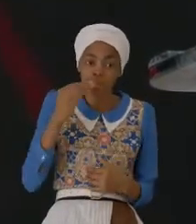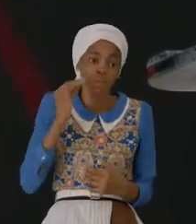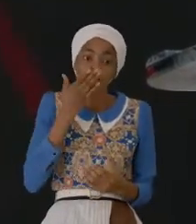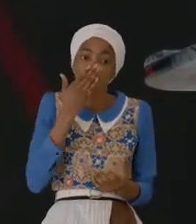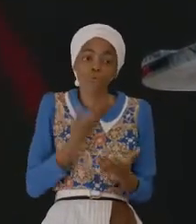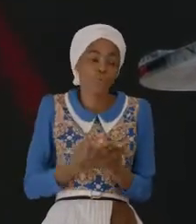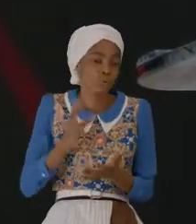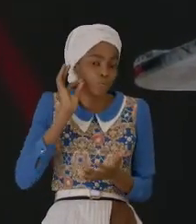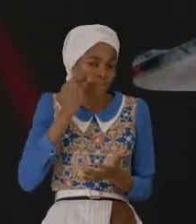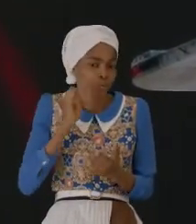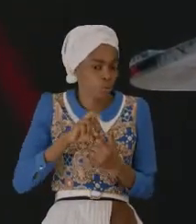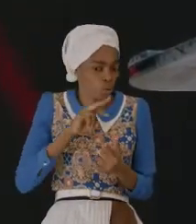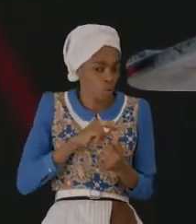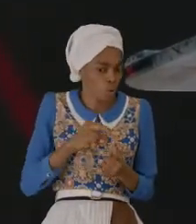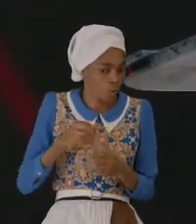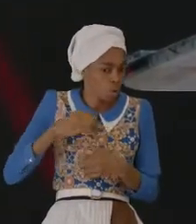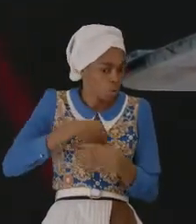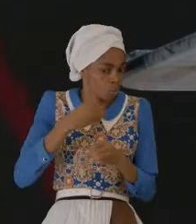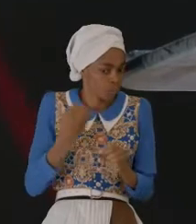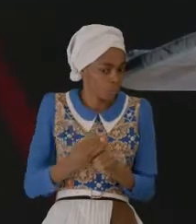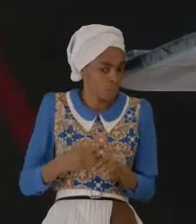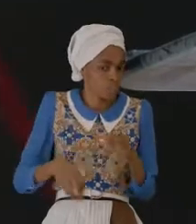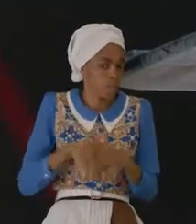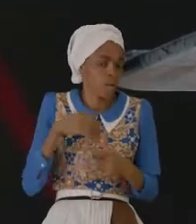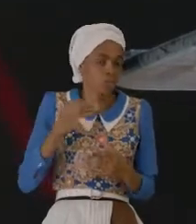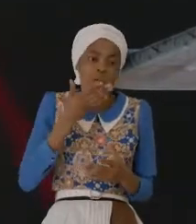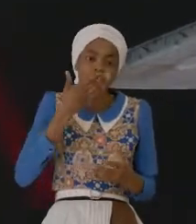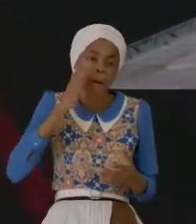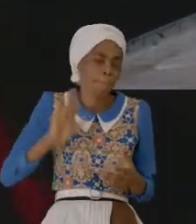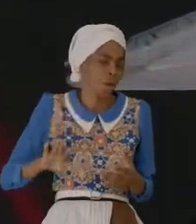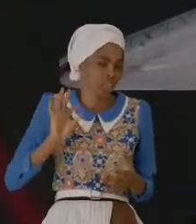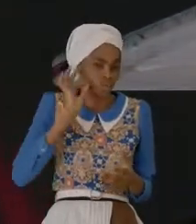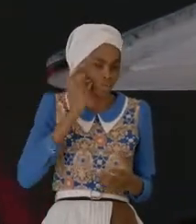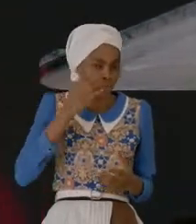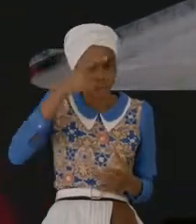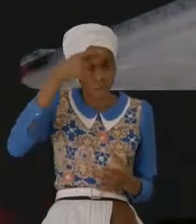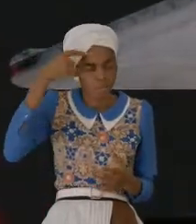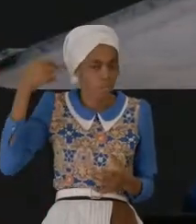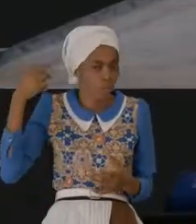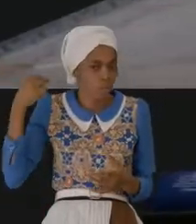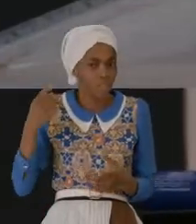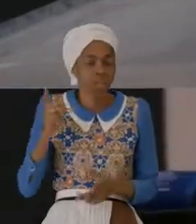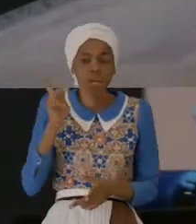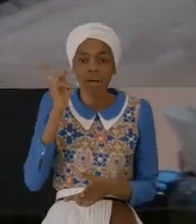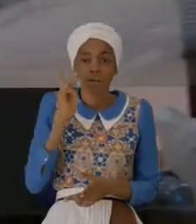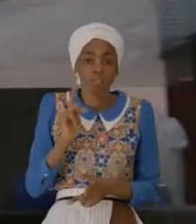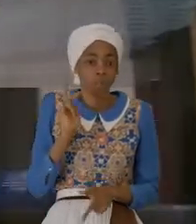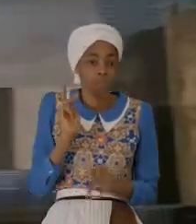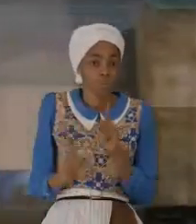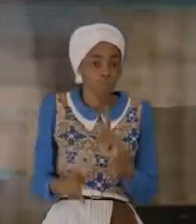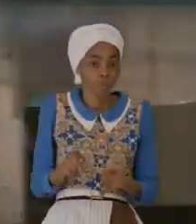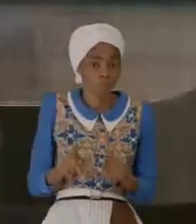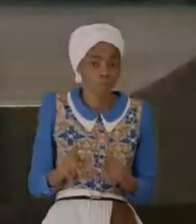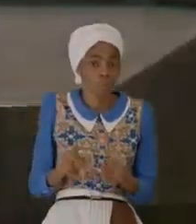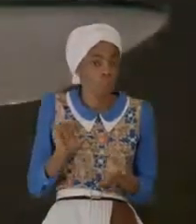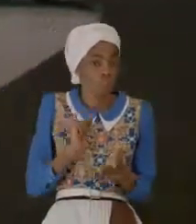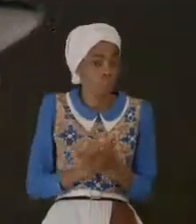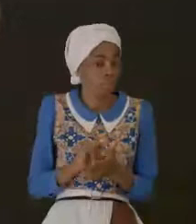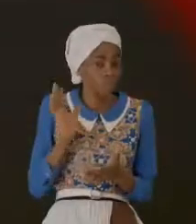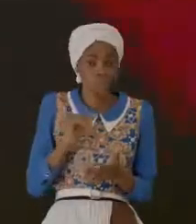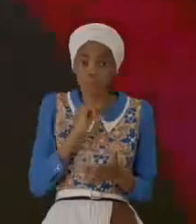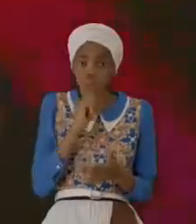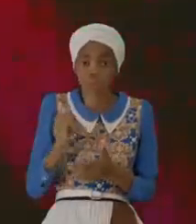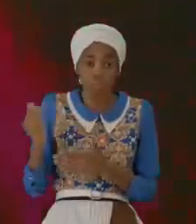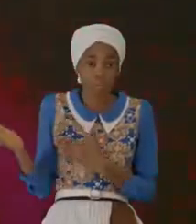producing evil fruit because those who do not bring forth good fruits